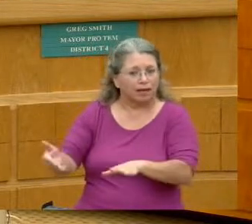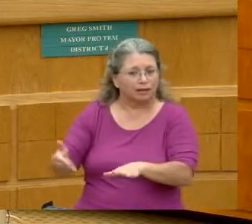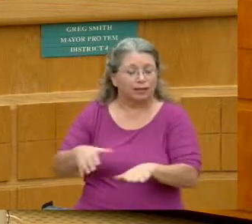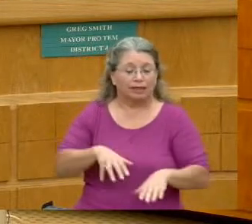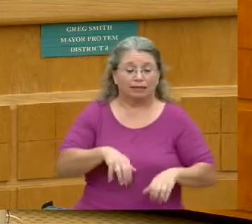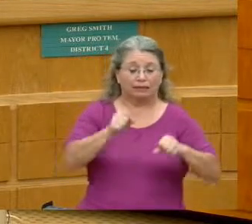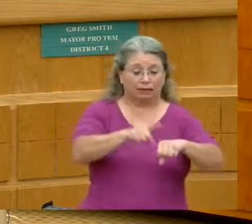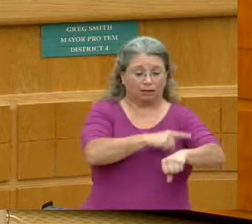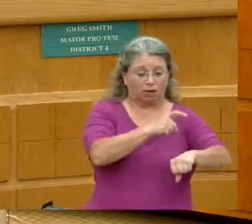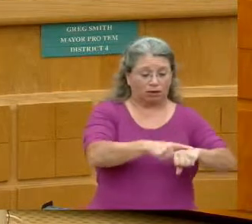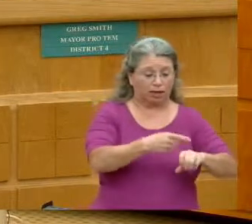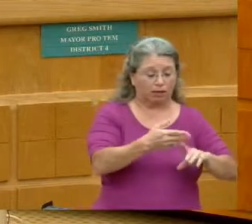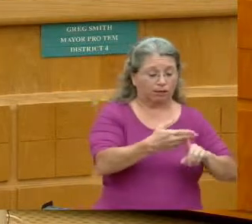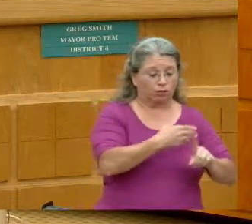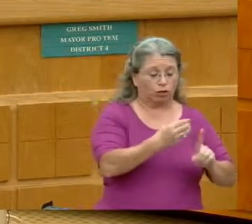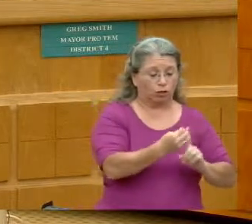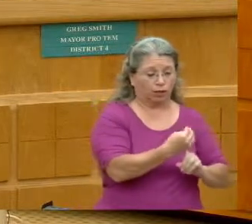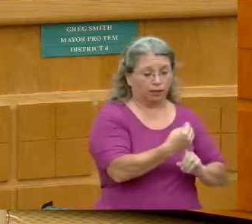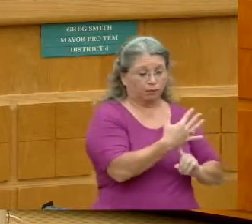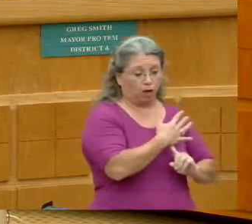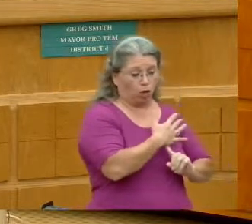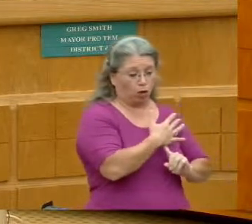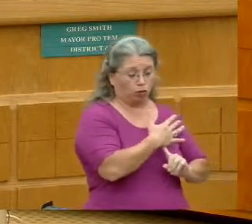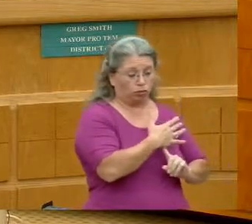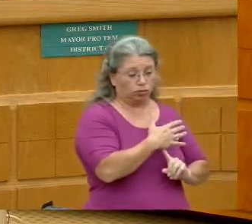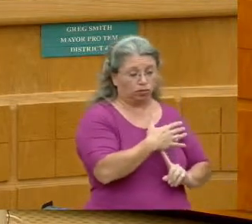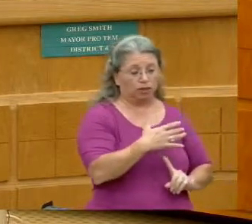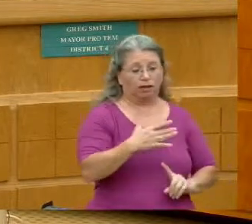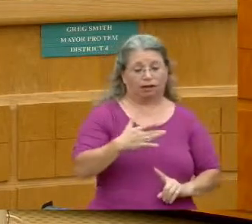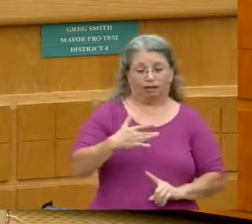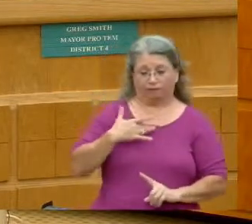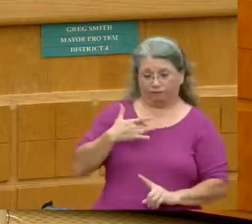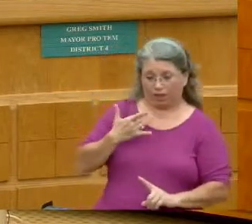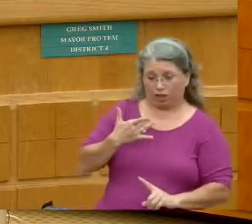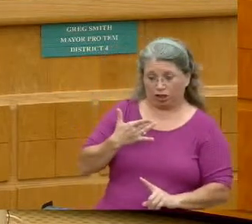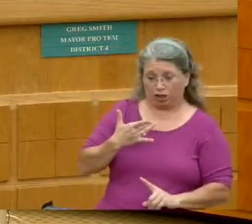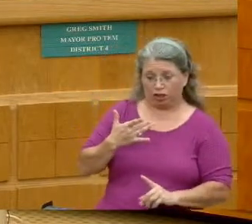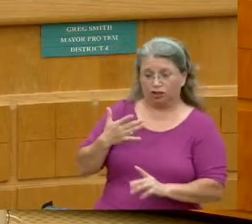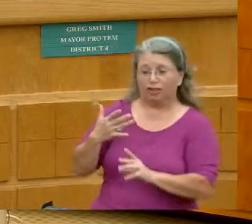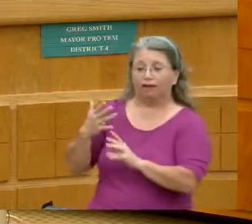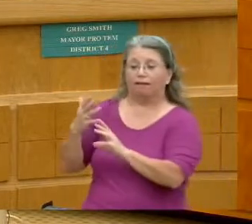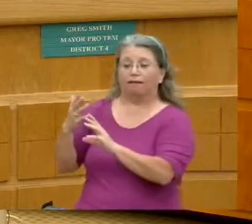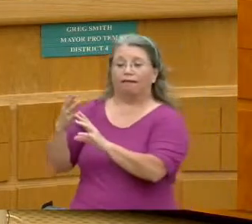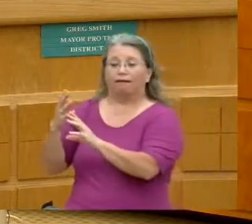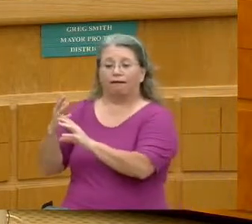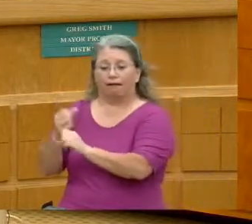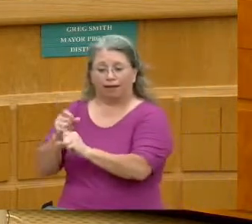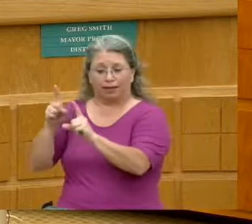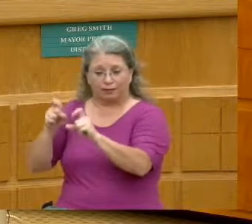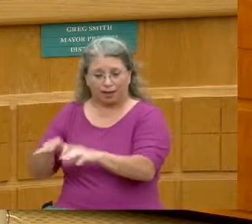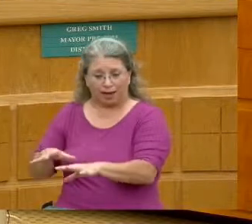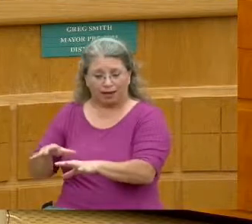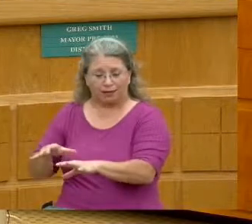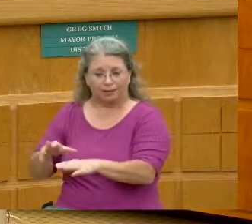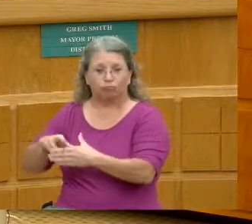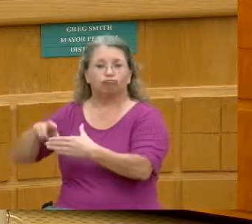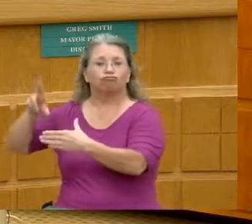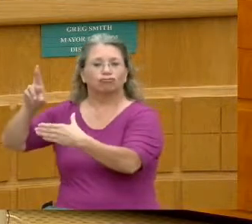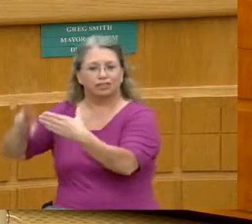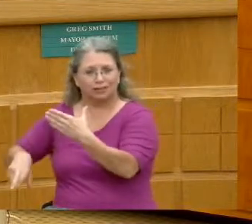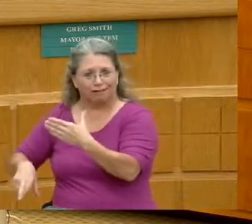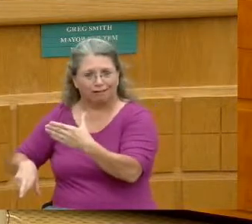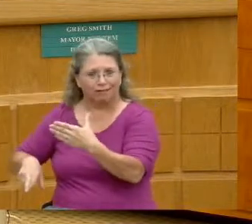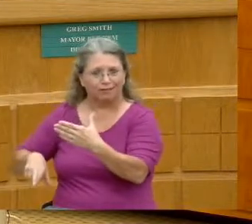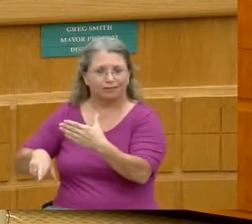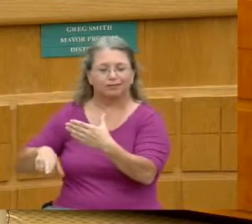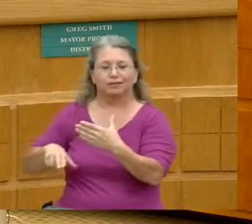you have a really bad outcome and meet mortality. It takes a long time for that to occur, and that's one of the reasons why there's a lag, combined with the fact that the model's not